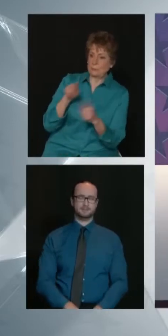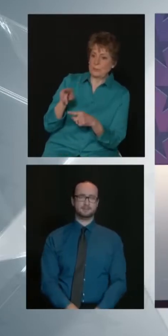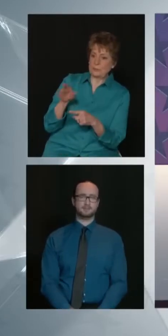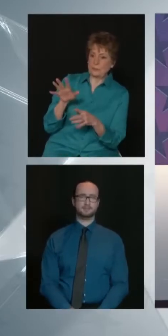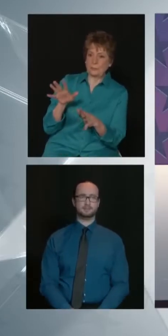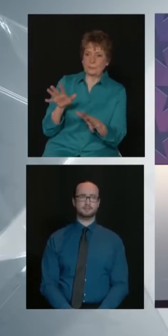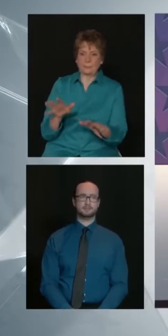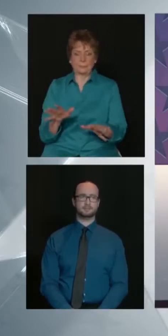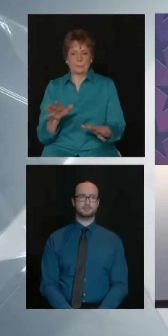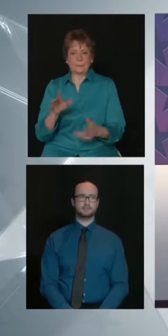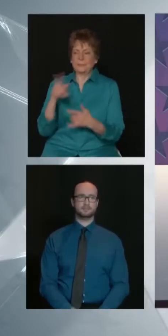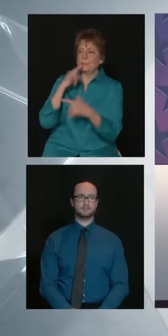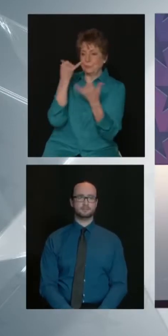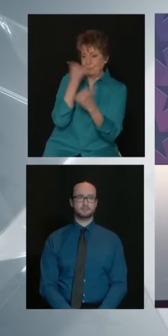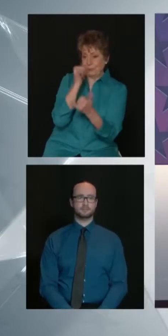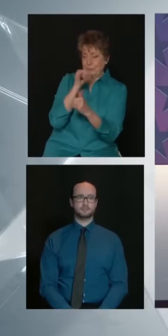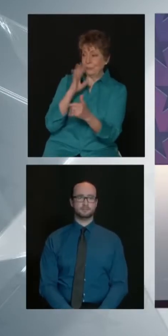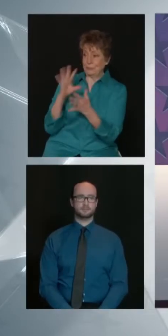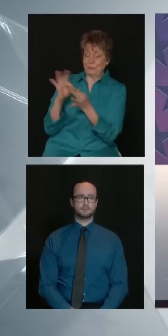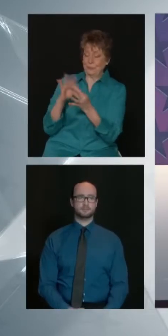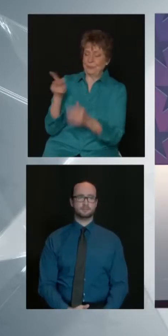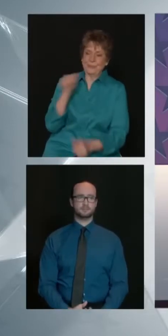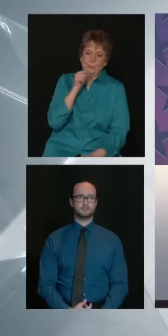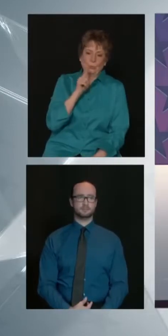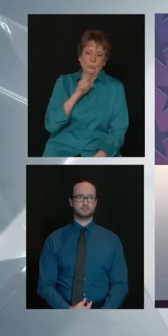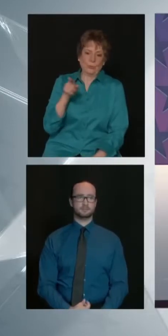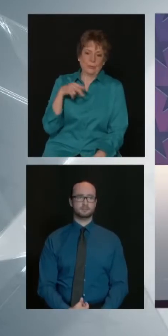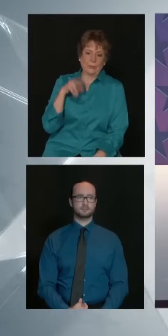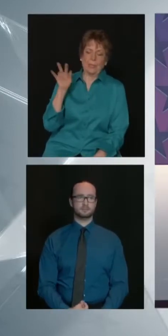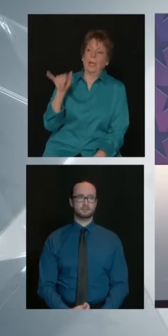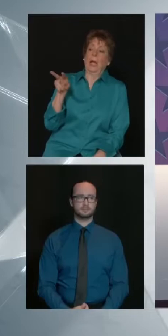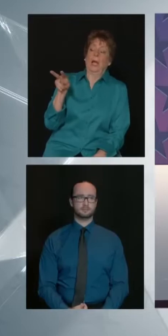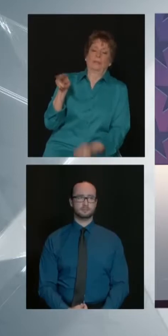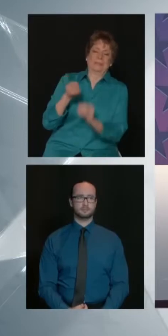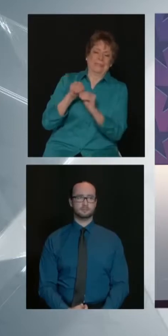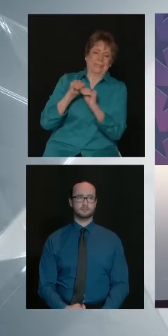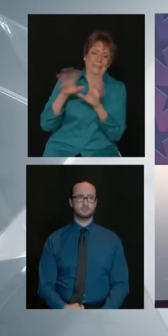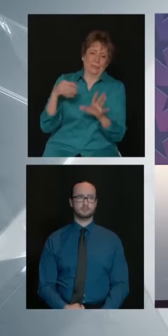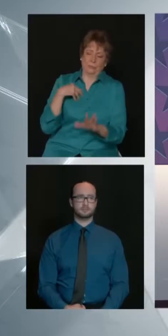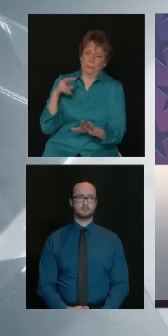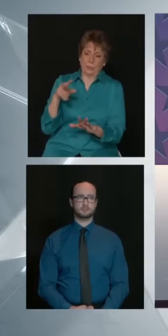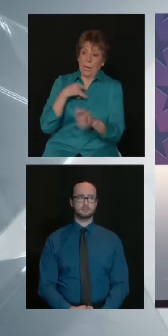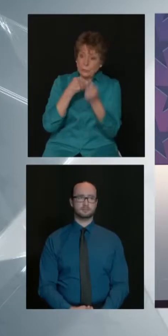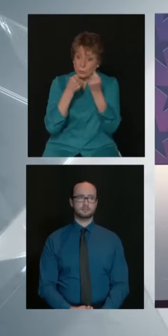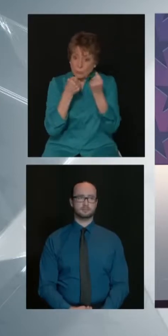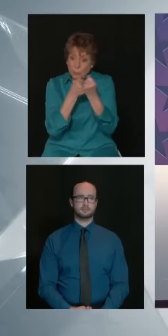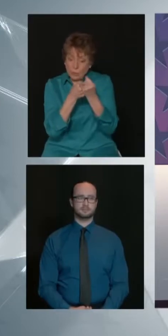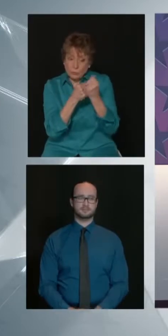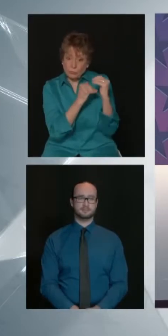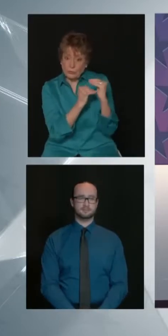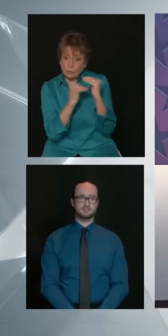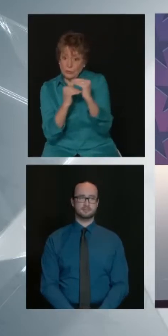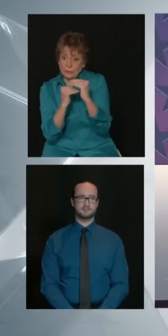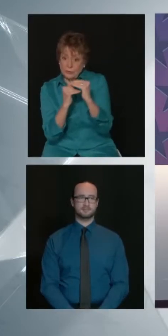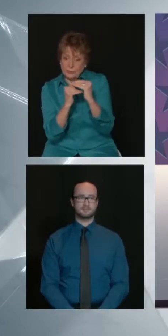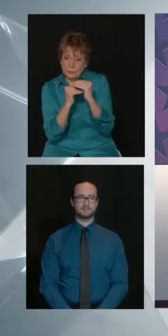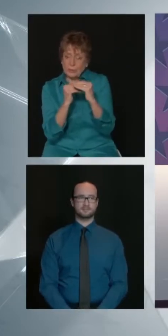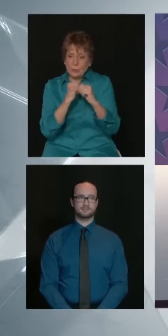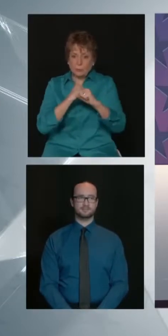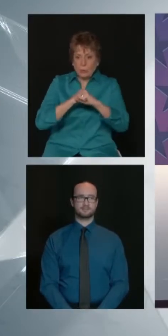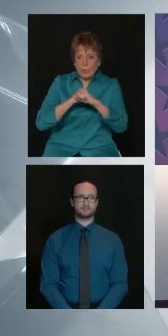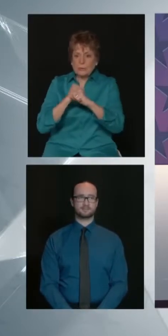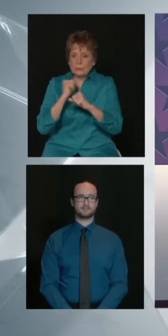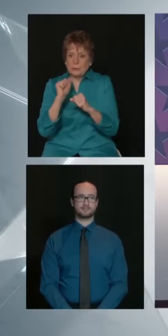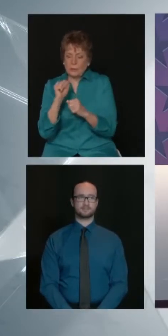always been clear on this, that I support the restrictions and the protections that were allowed under Roe v. Wade.